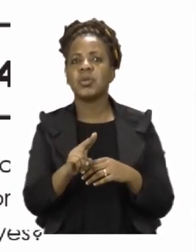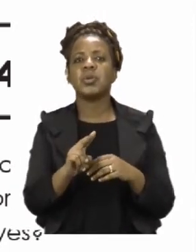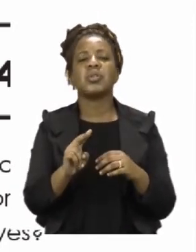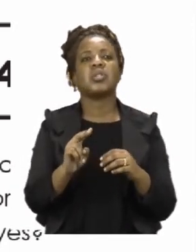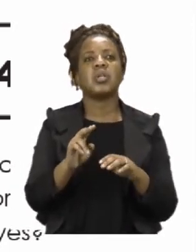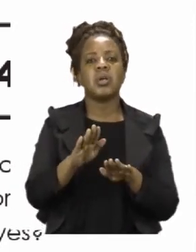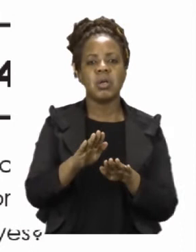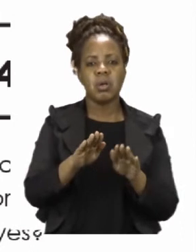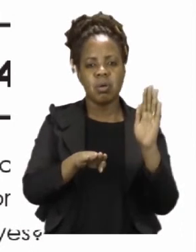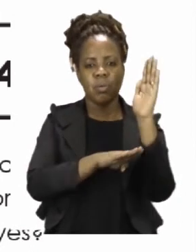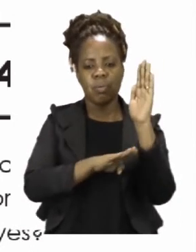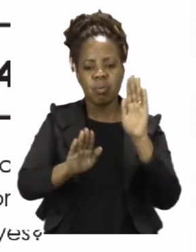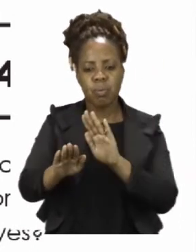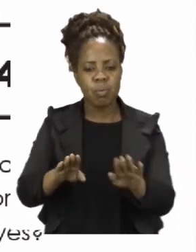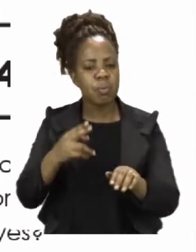Jeff has